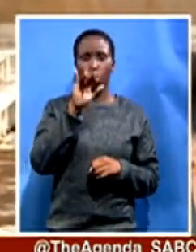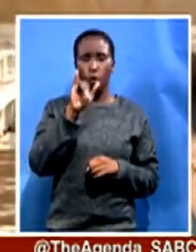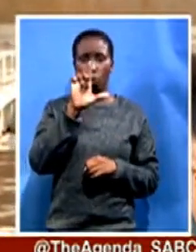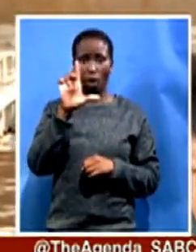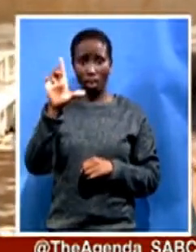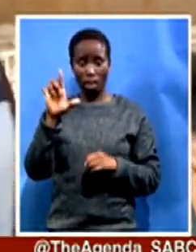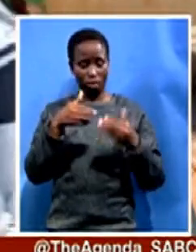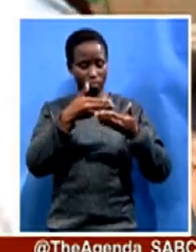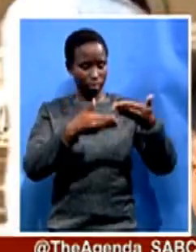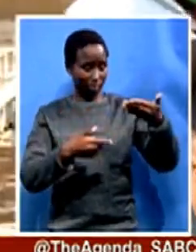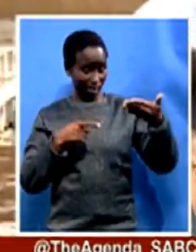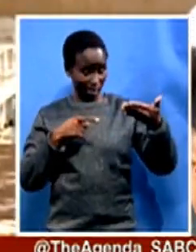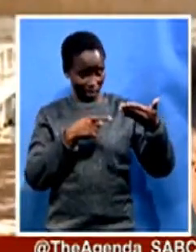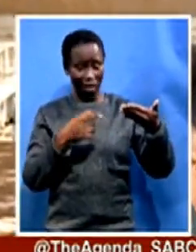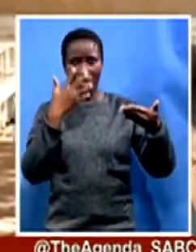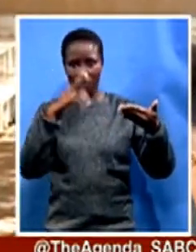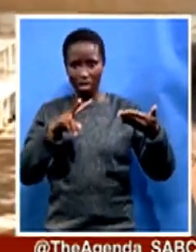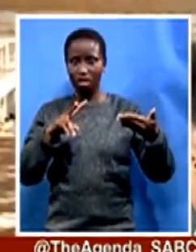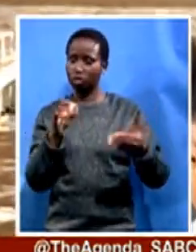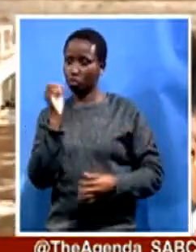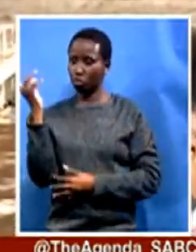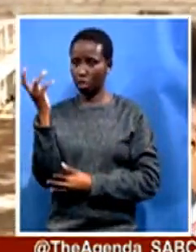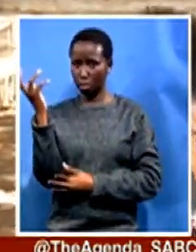them, they are basically challenging the